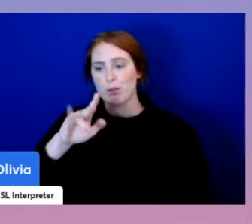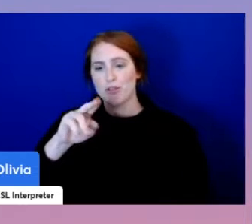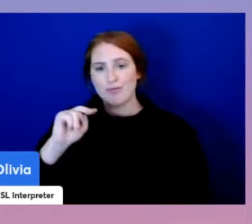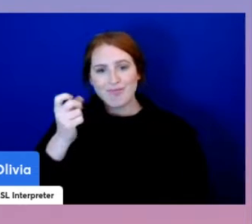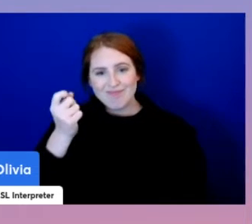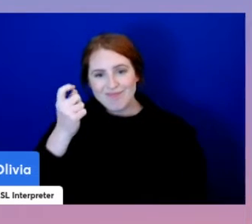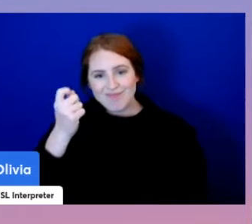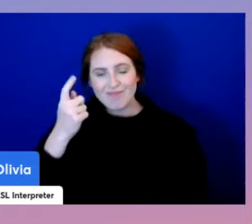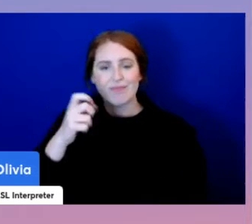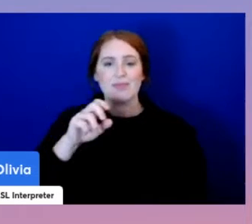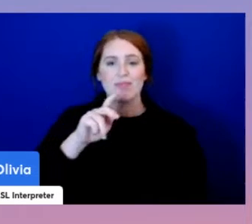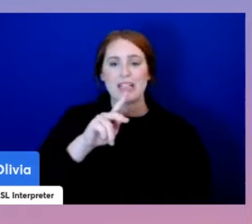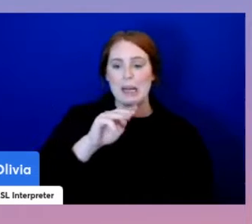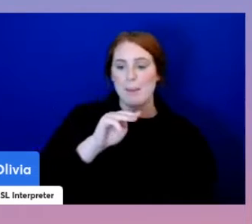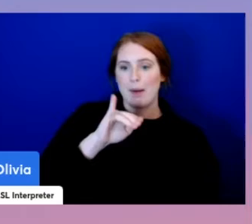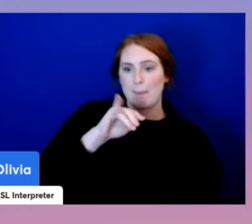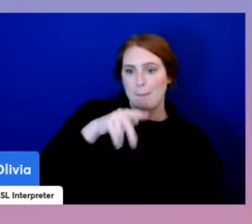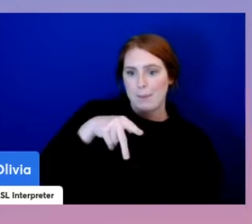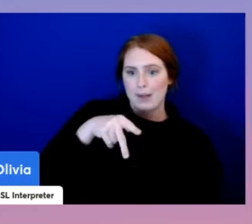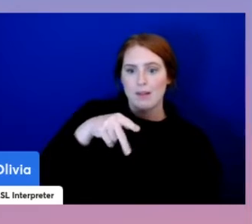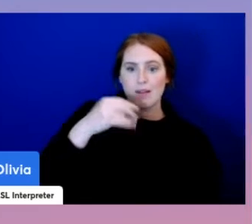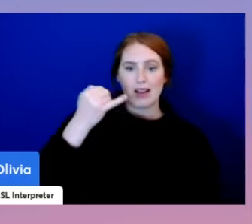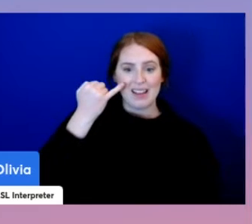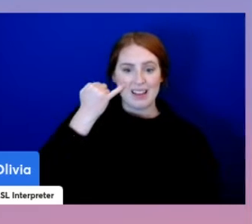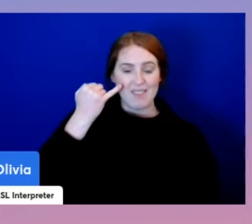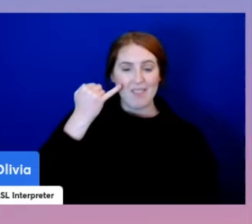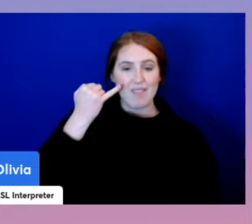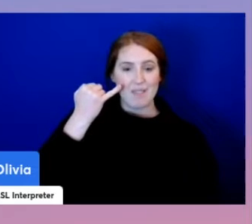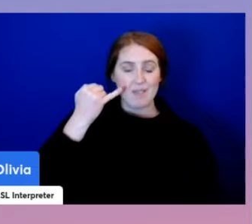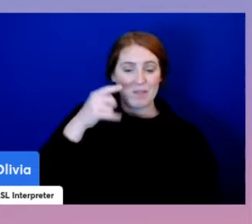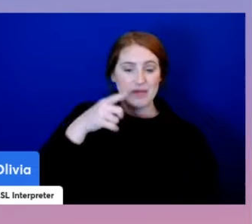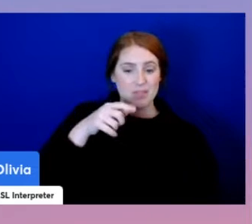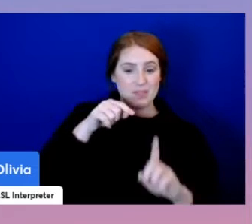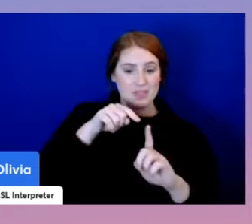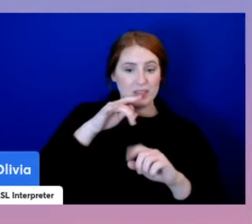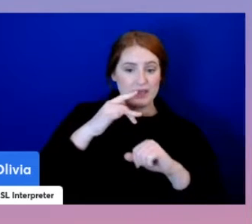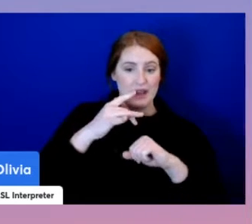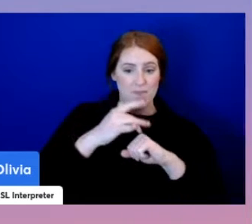KMIP is enabled on Vault with